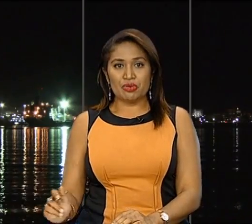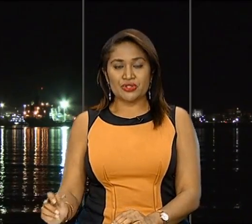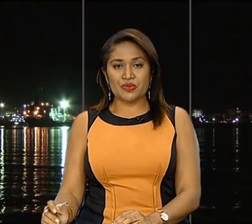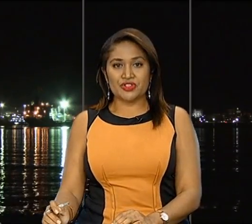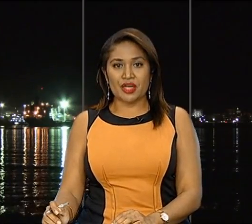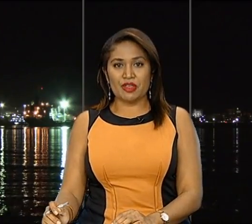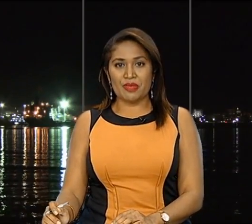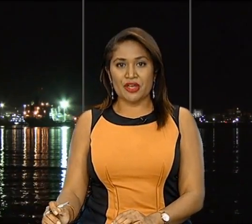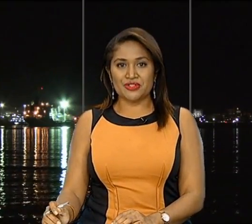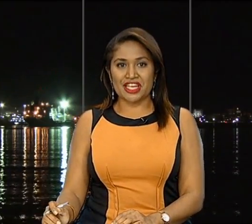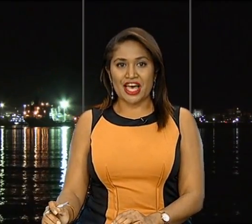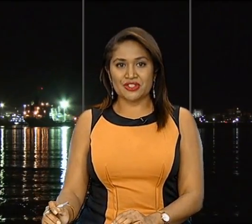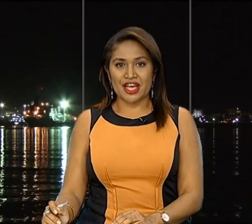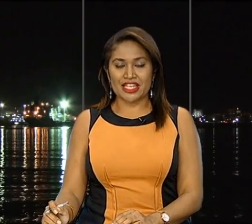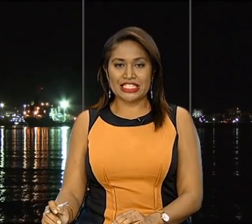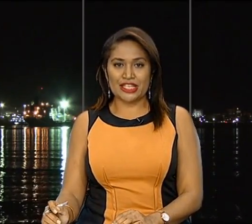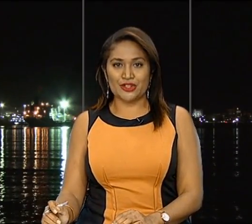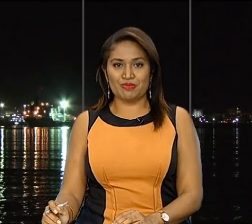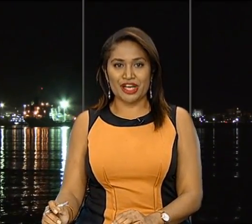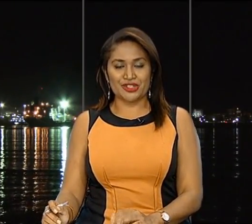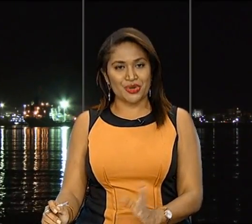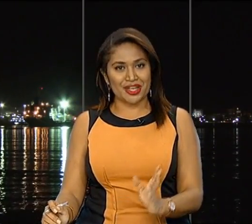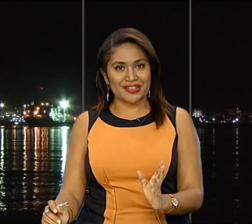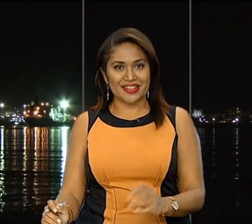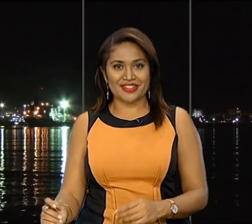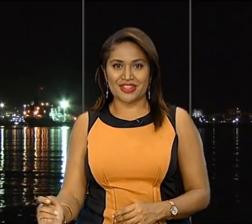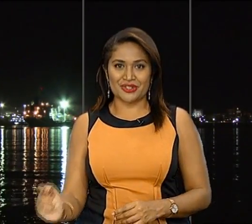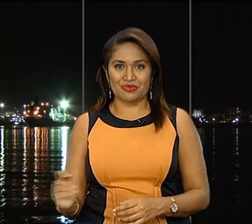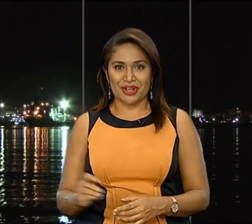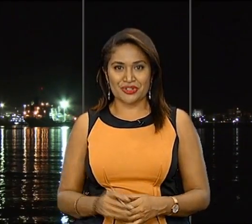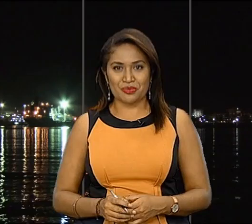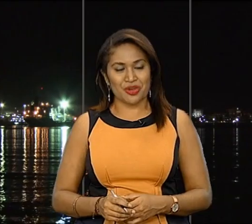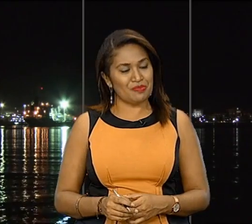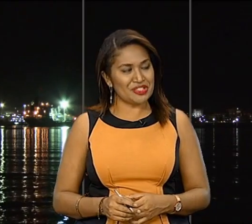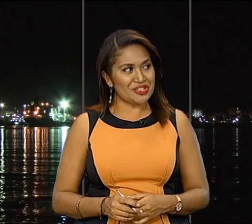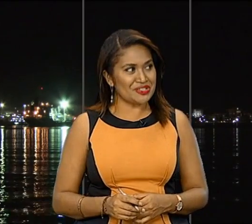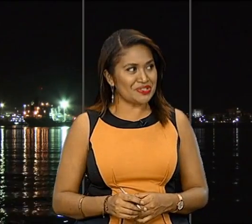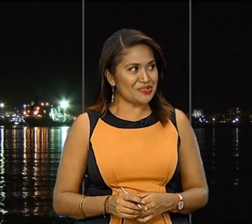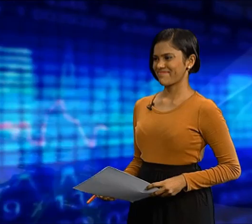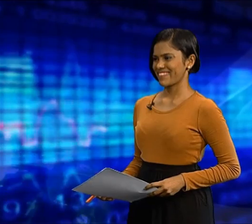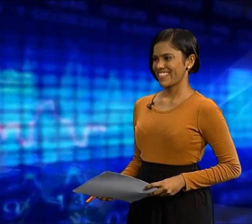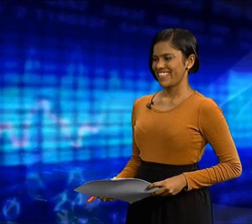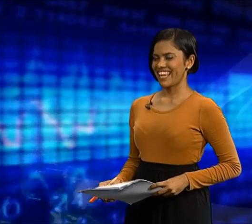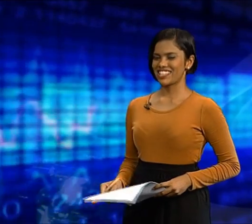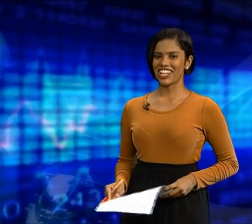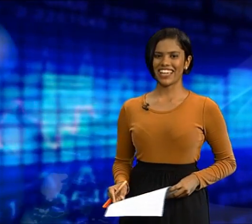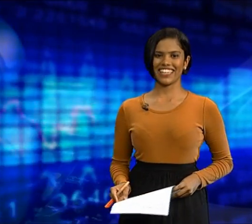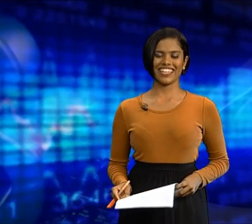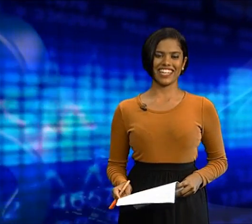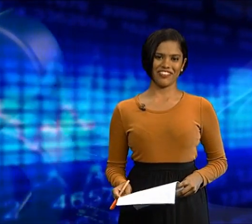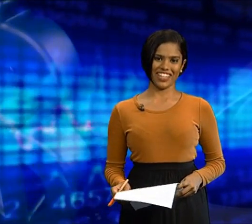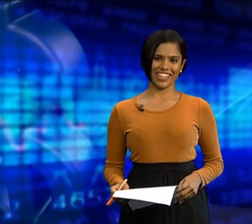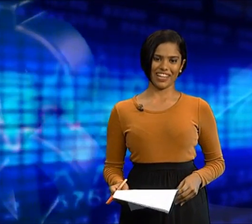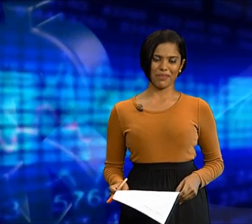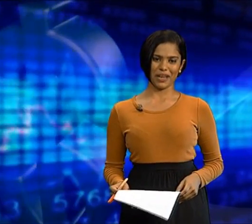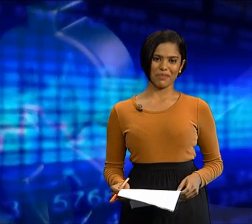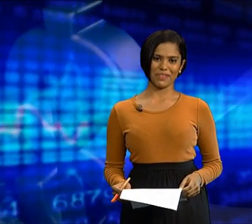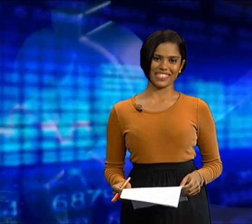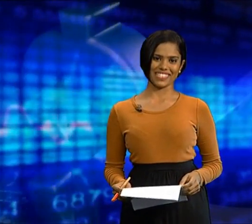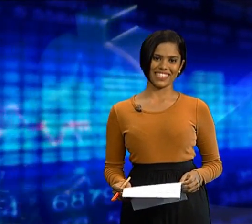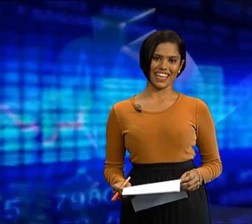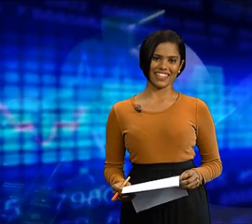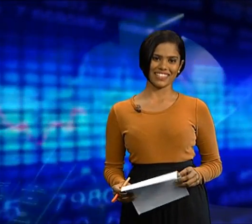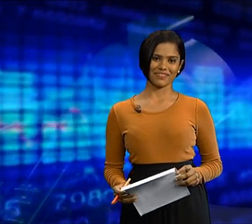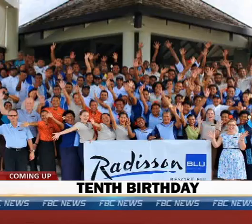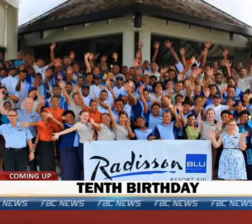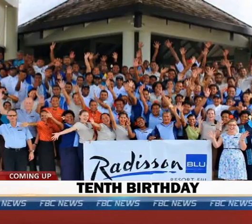in sports with Jamie, BOG Countdown continues, but joining us next is Rachel with Business. Thanks, Jackie. Good evening, and coming up in